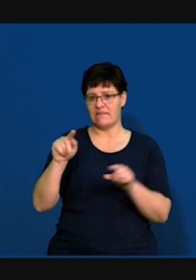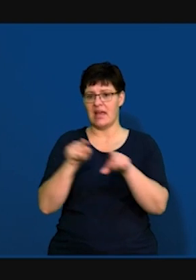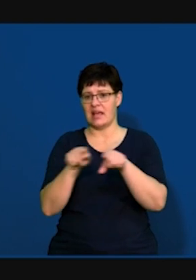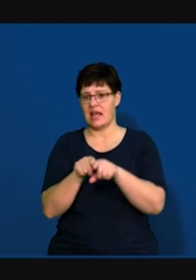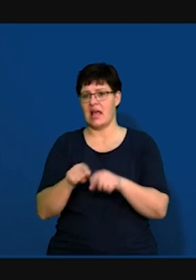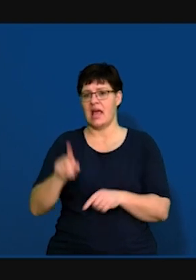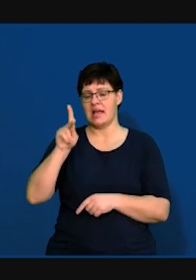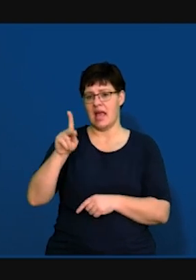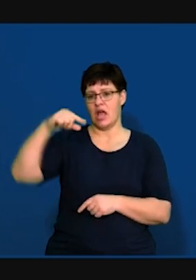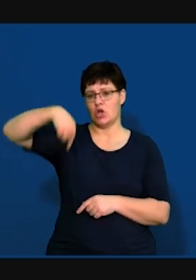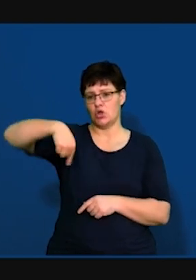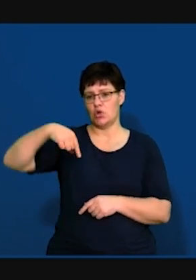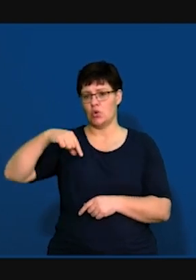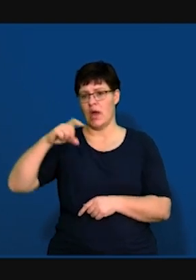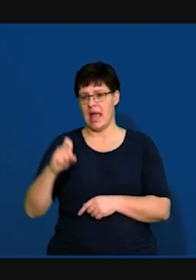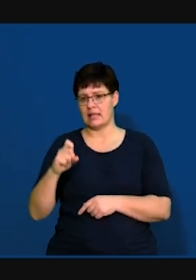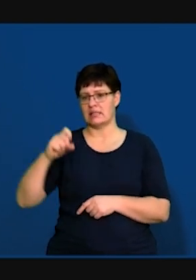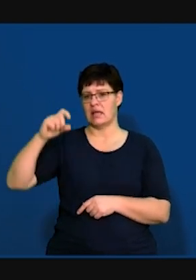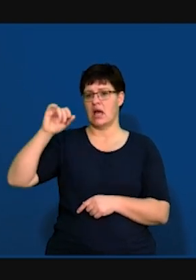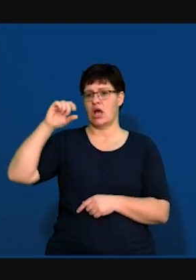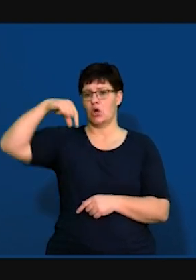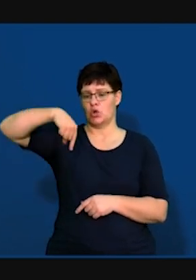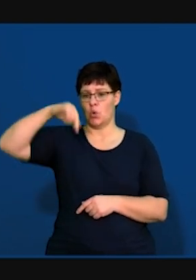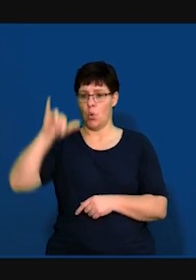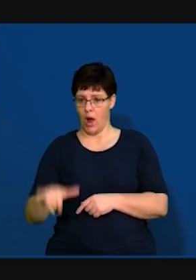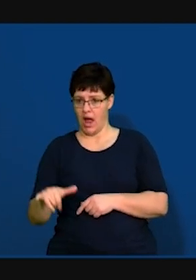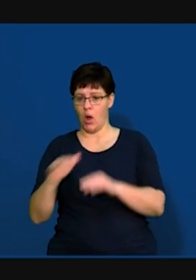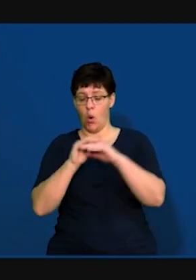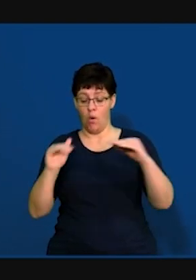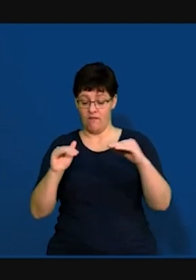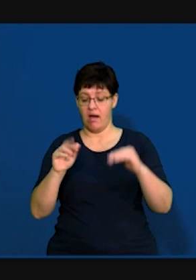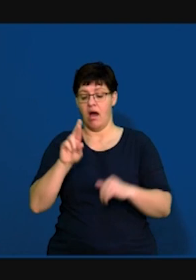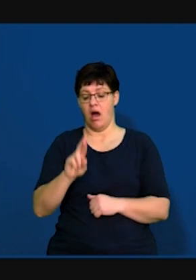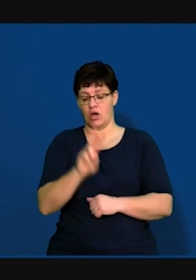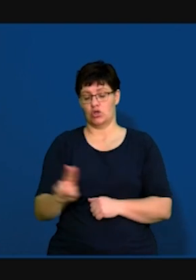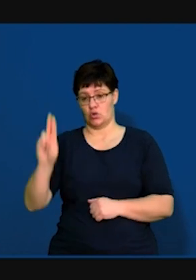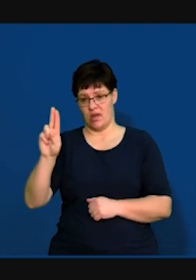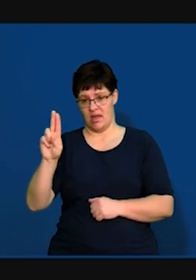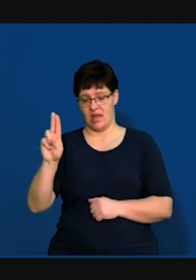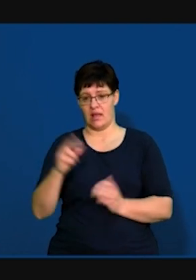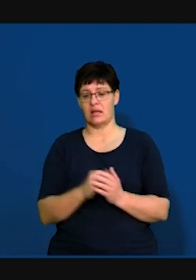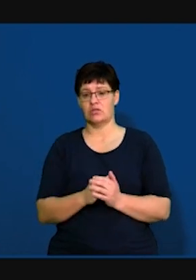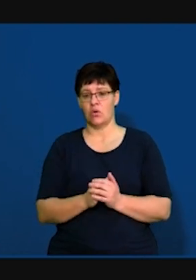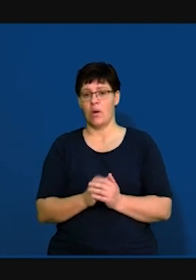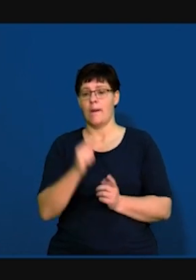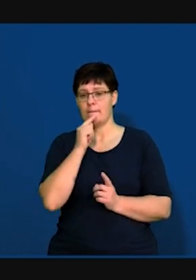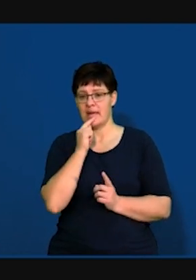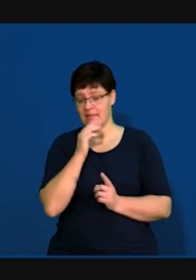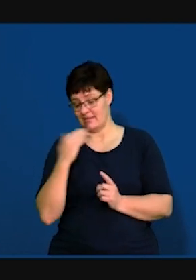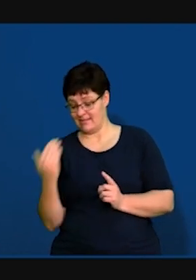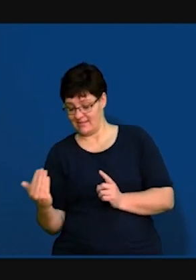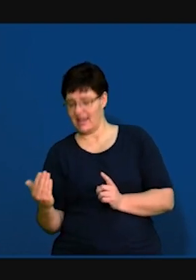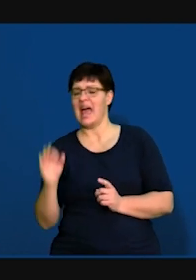QY over R squared. So this is F. This is what is on the right-hand side actually represents F. All